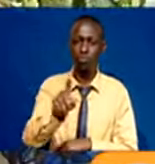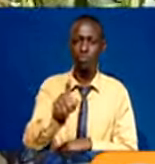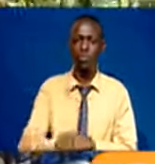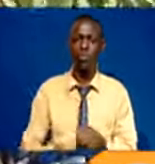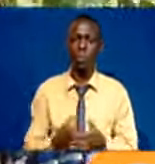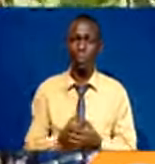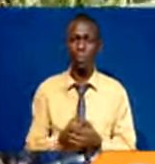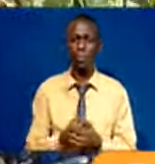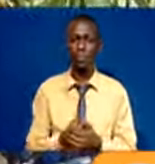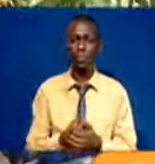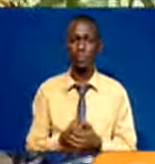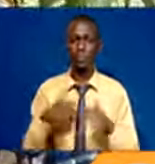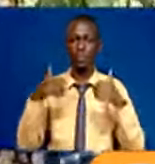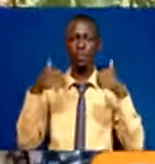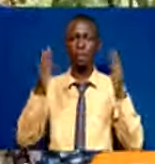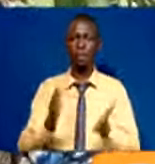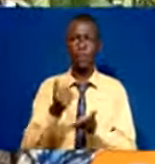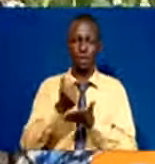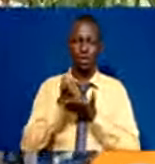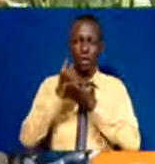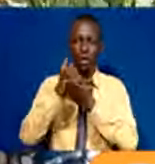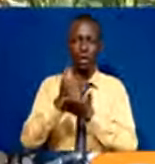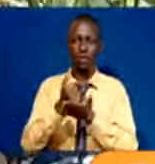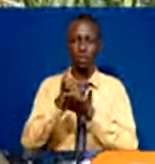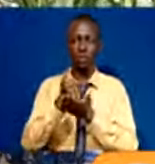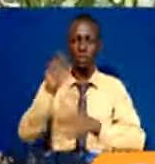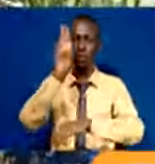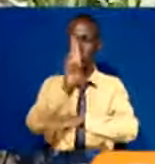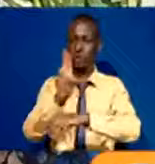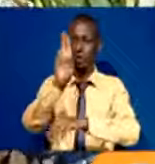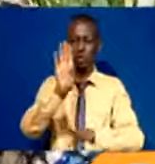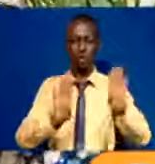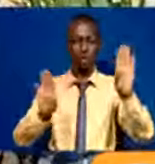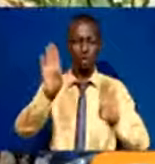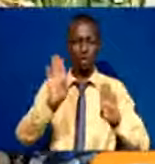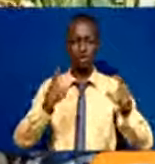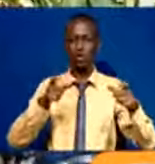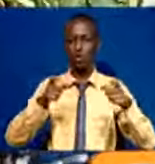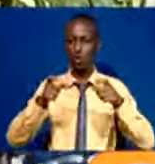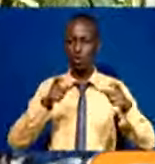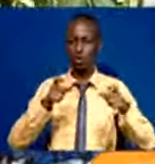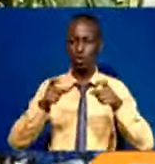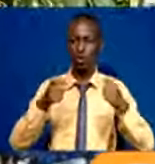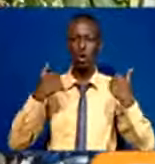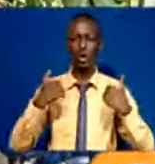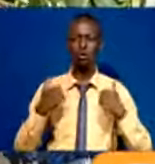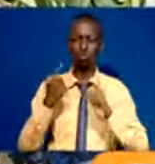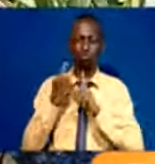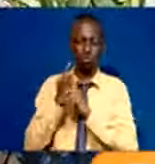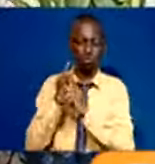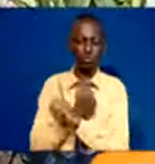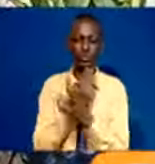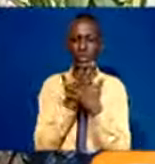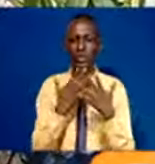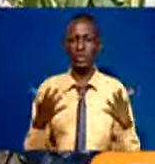But to be able to help the farmers, is now we're using biological controls. We have parasitoids that we put